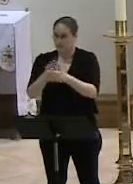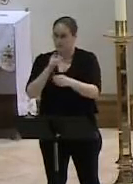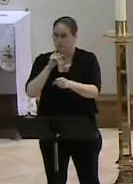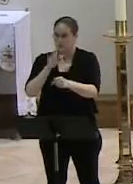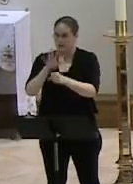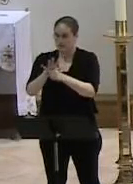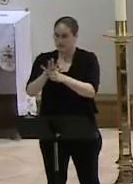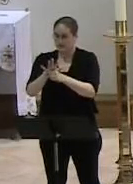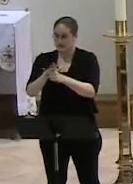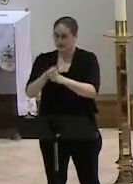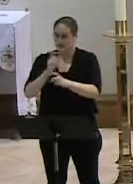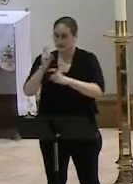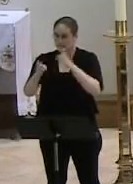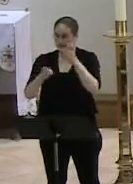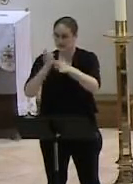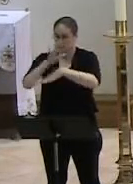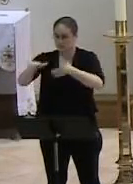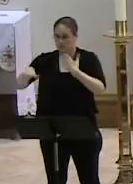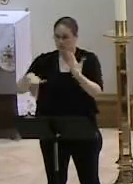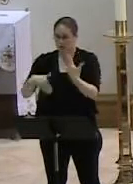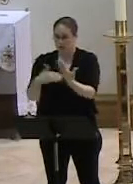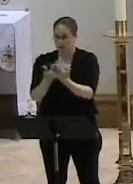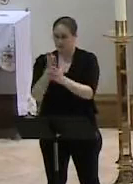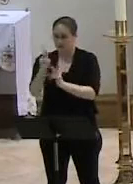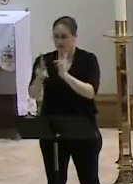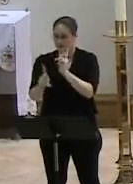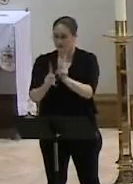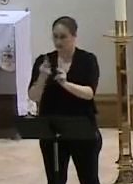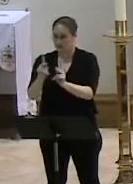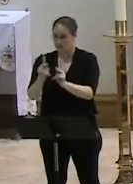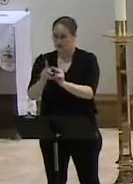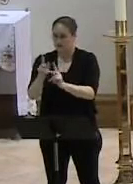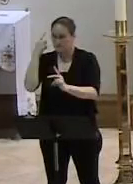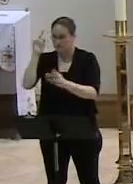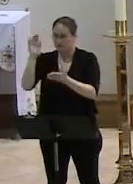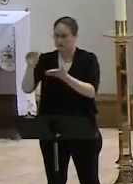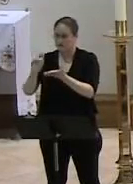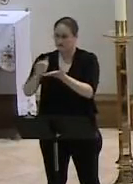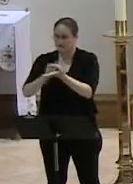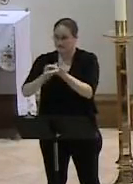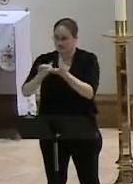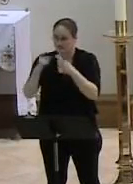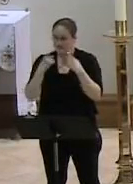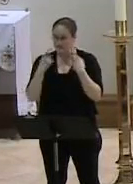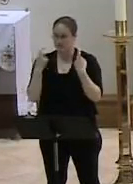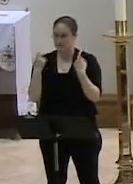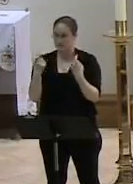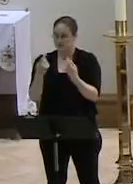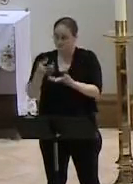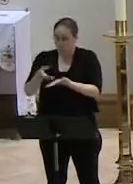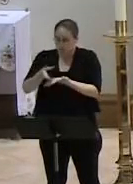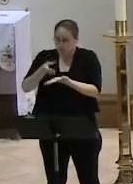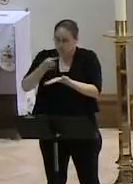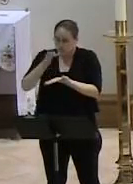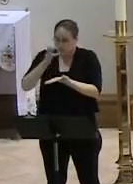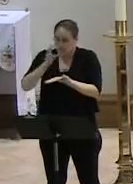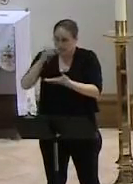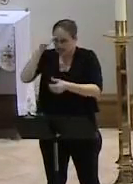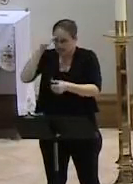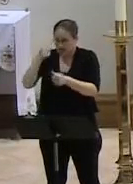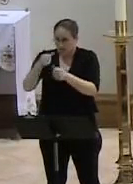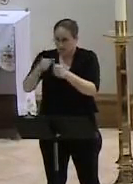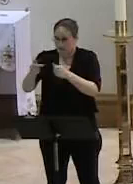covenant, which will be poured out for you and for many for the forgiveness of sins. Do